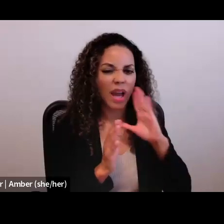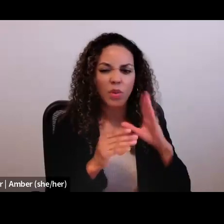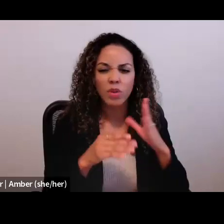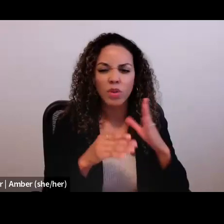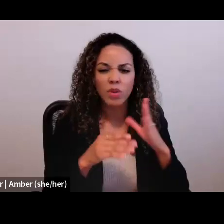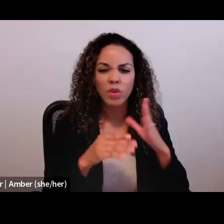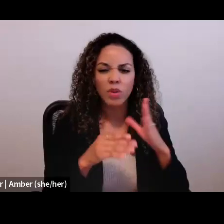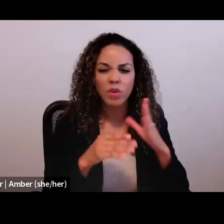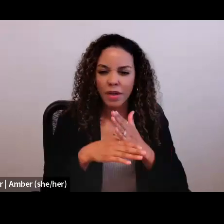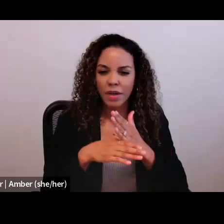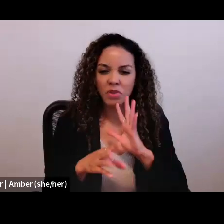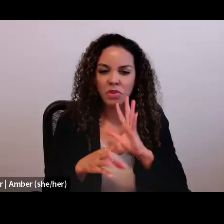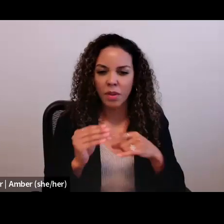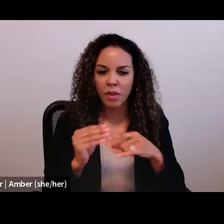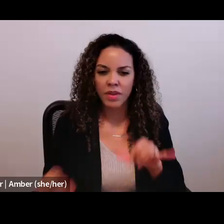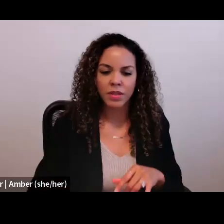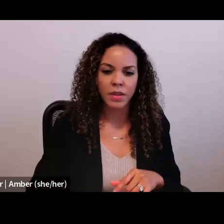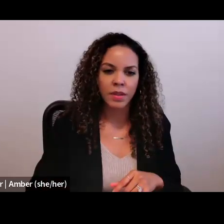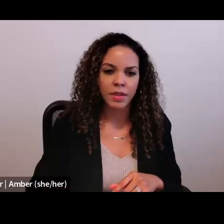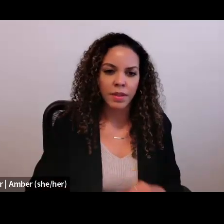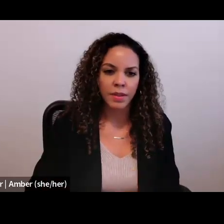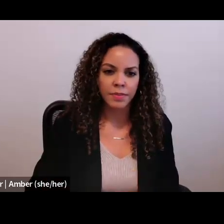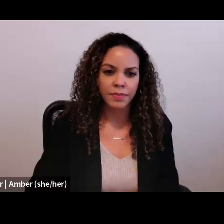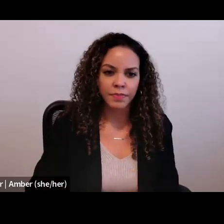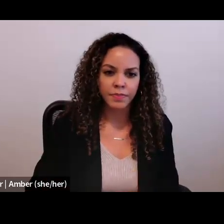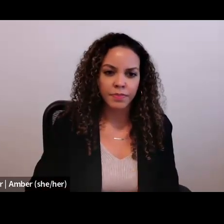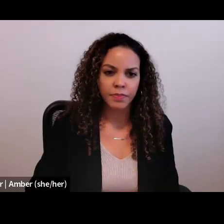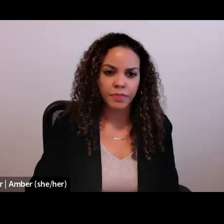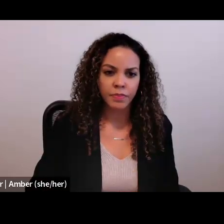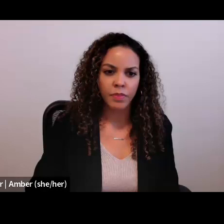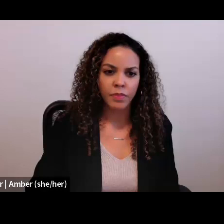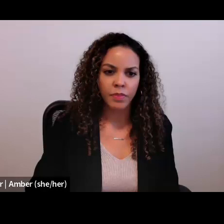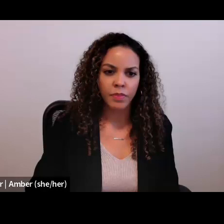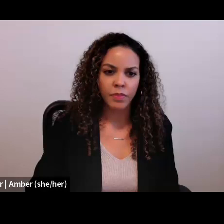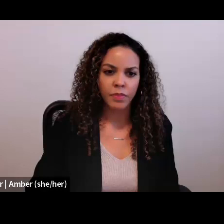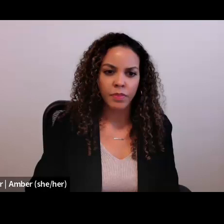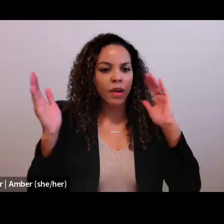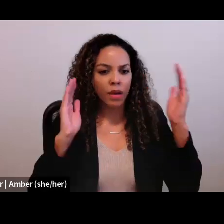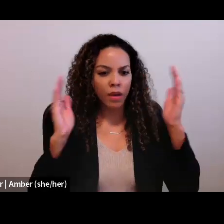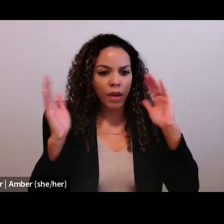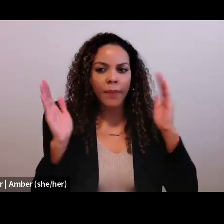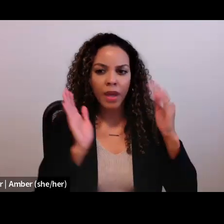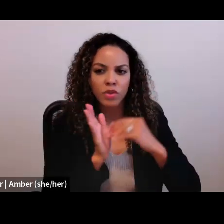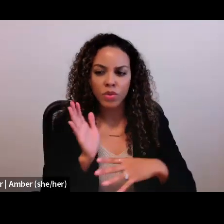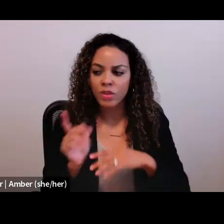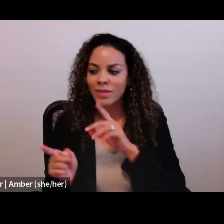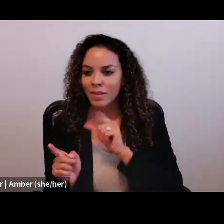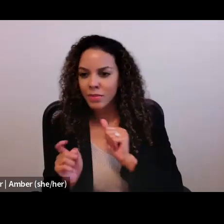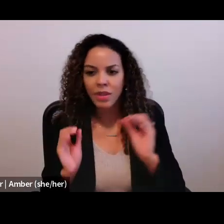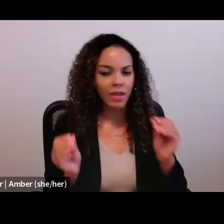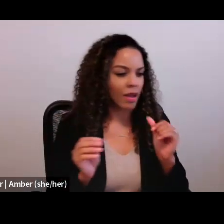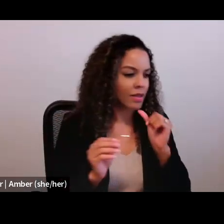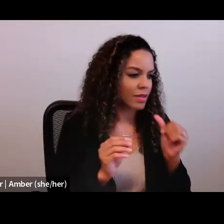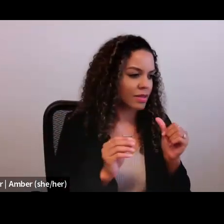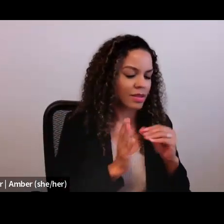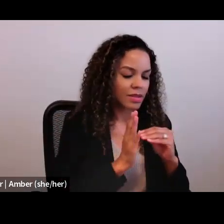this. Comparing the experiences of students with disabilities and not disabilities. And so what I think is, sometimes